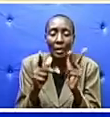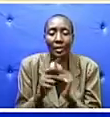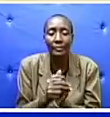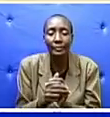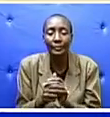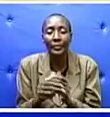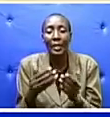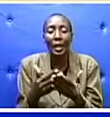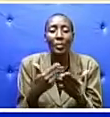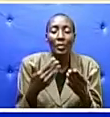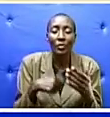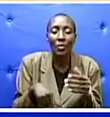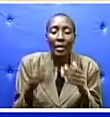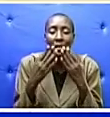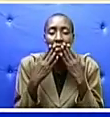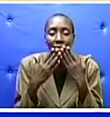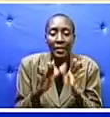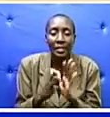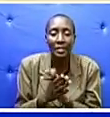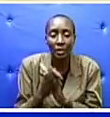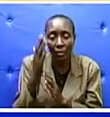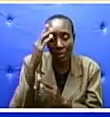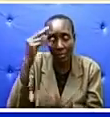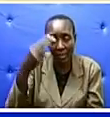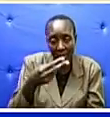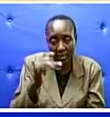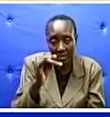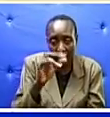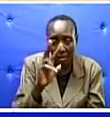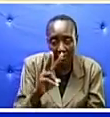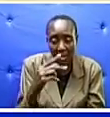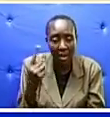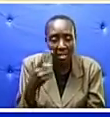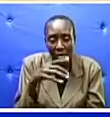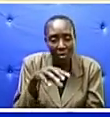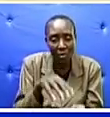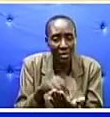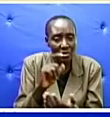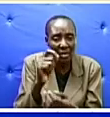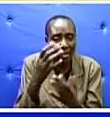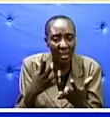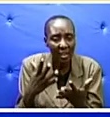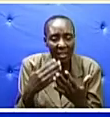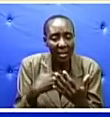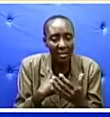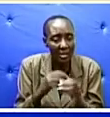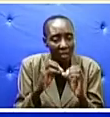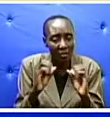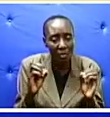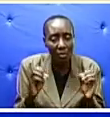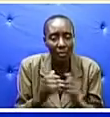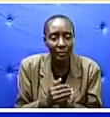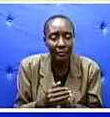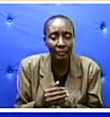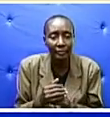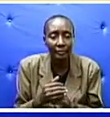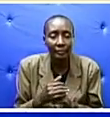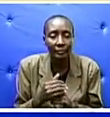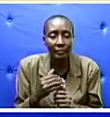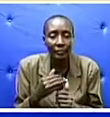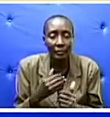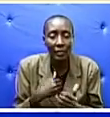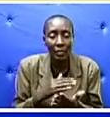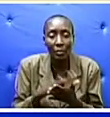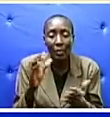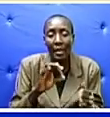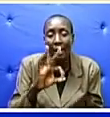as we conclude, we know that HIV is not the only condition that Kenyans are struggling with. We have over